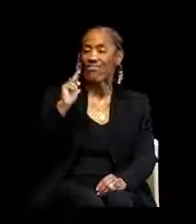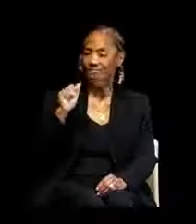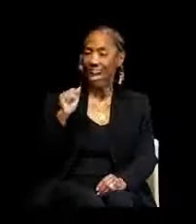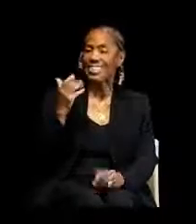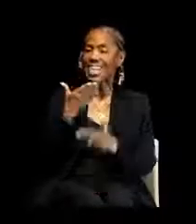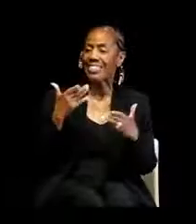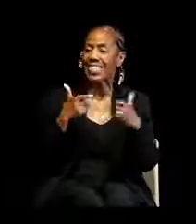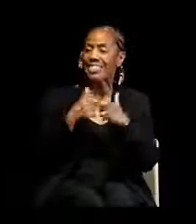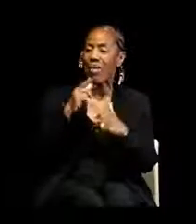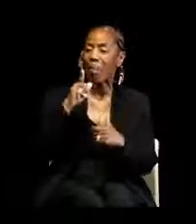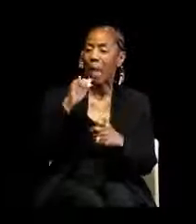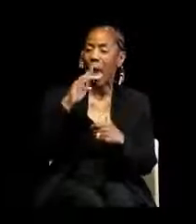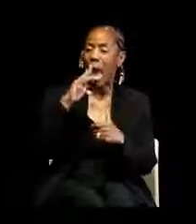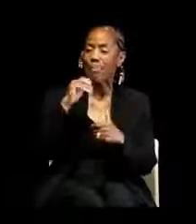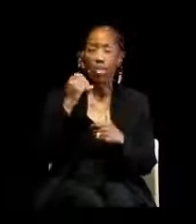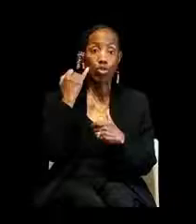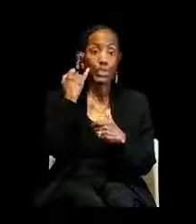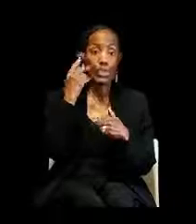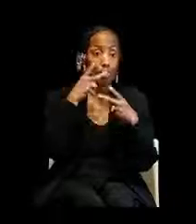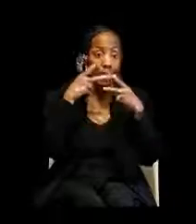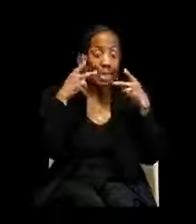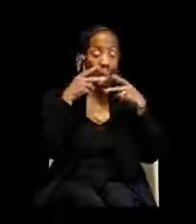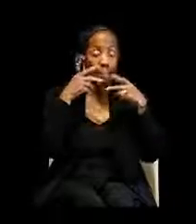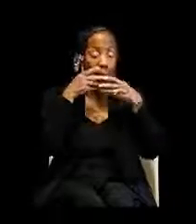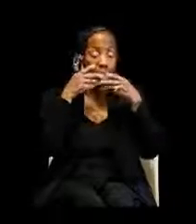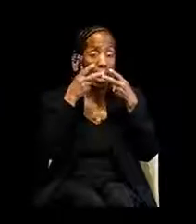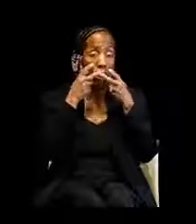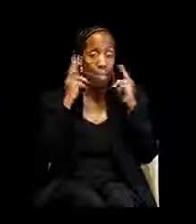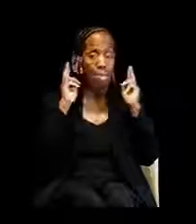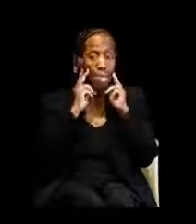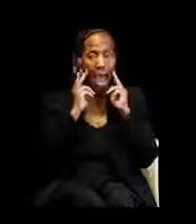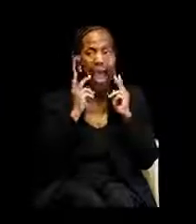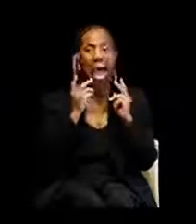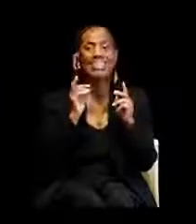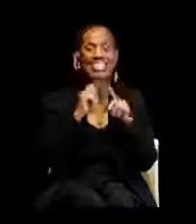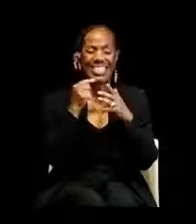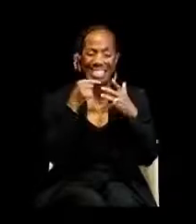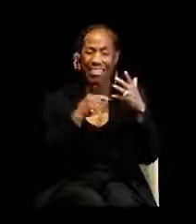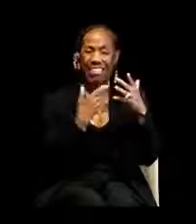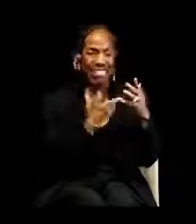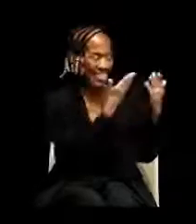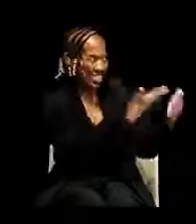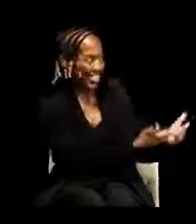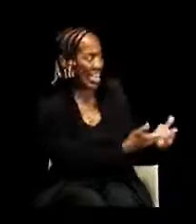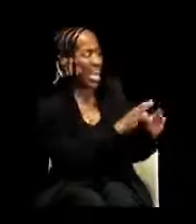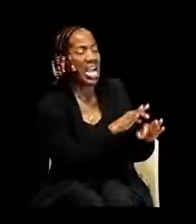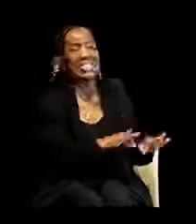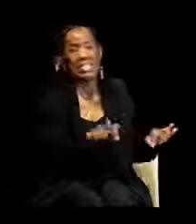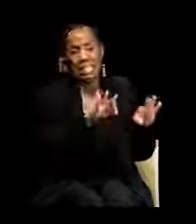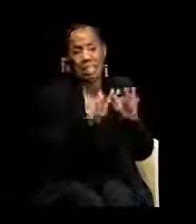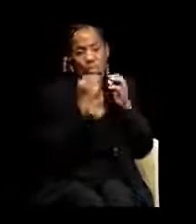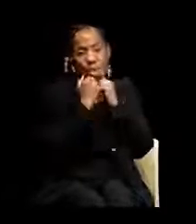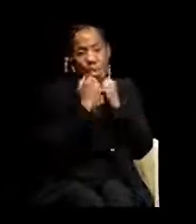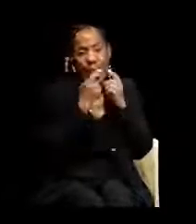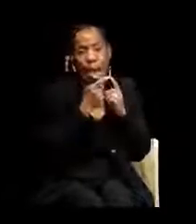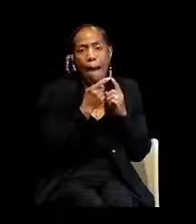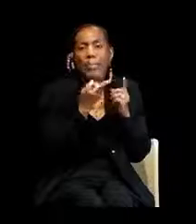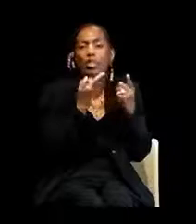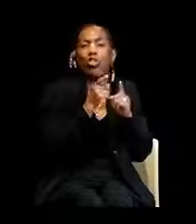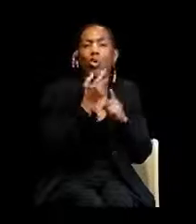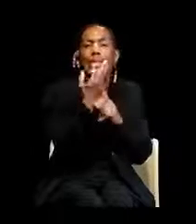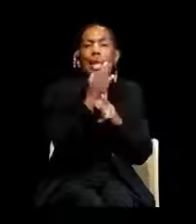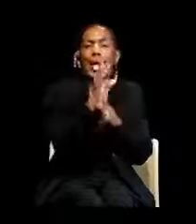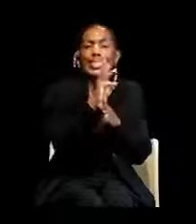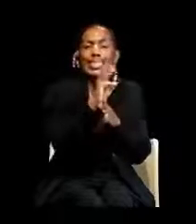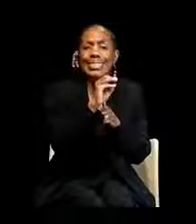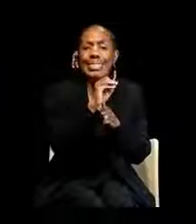see a lot of masks in here. You see objects in here, right? And it was important to have this. This was done in the 60s in